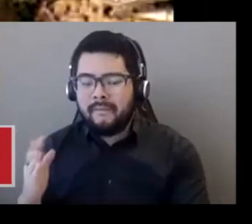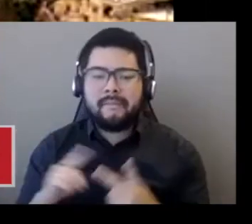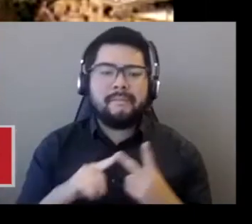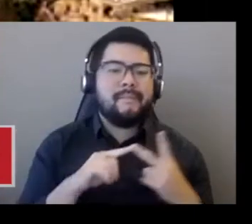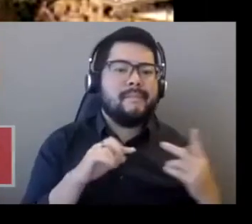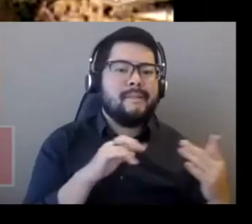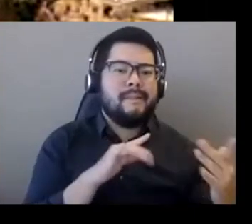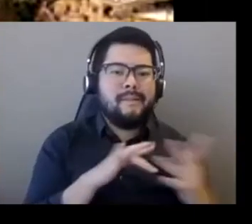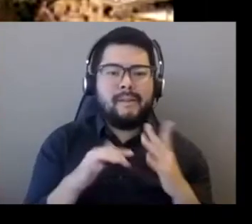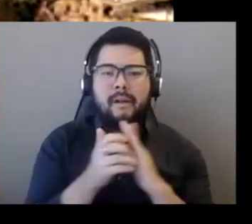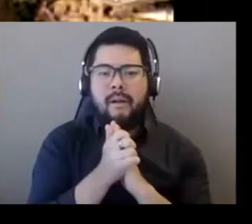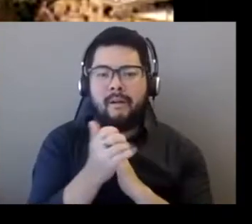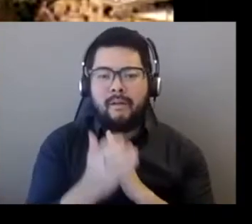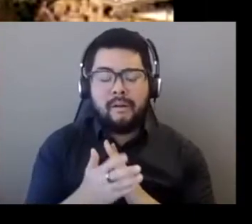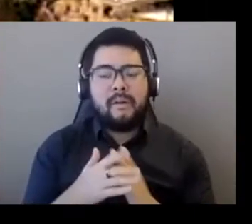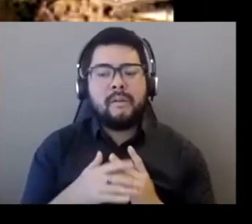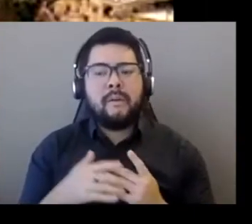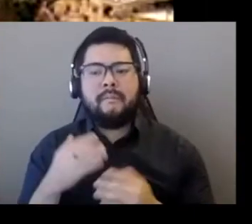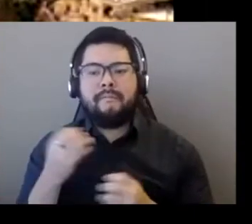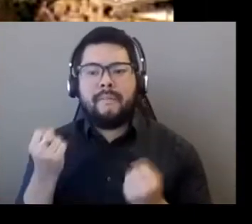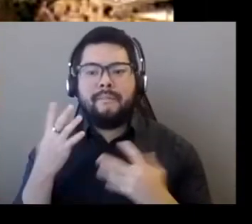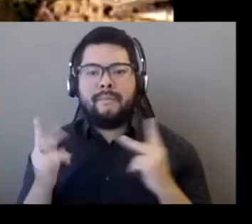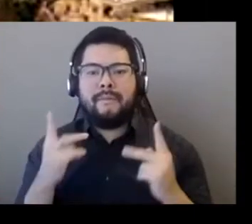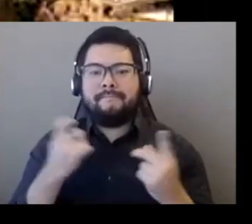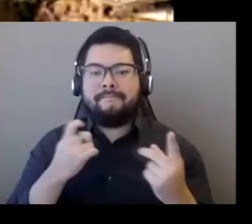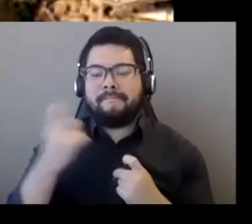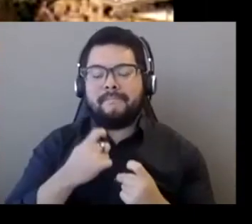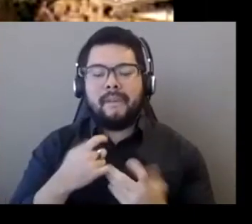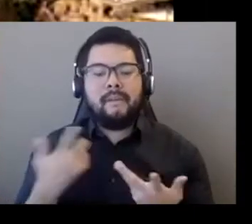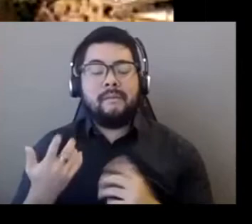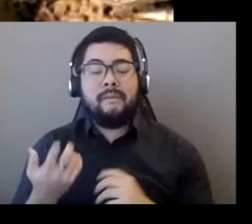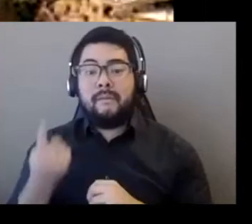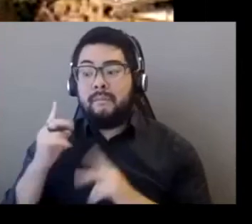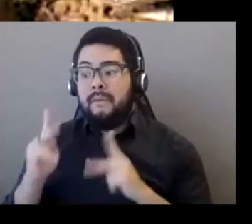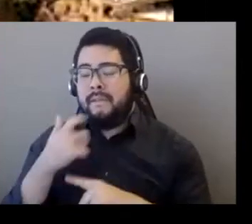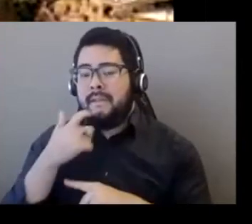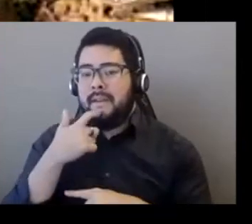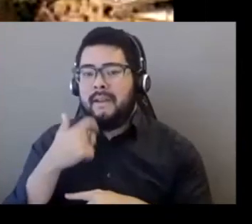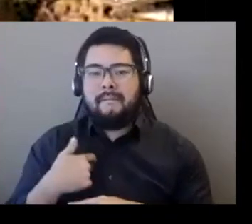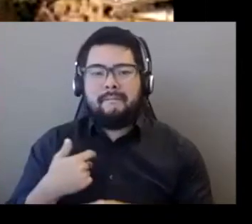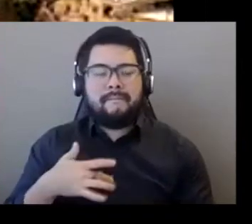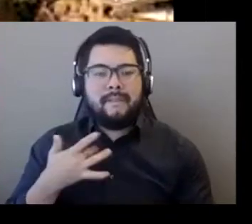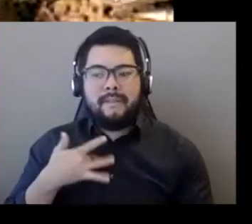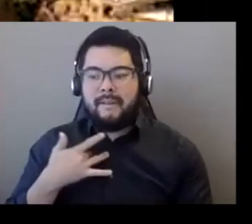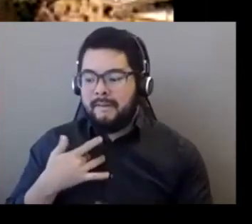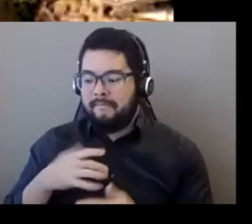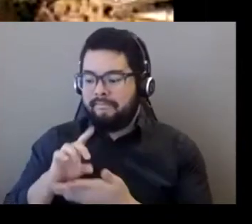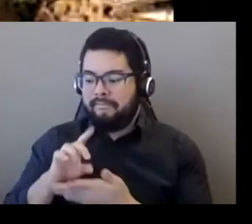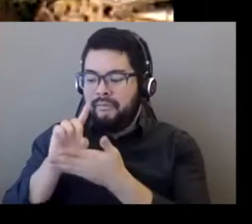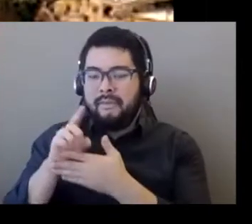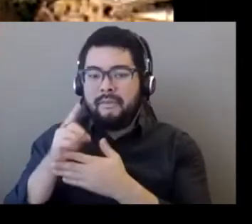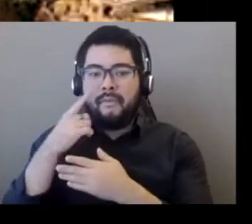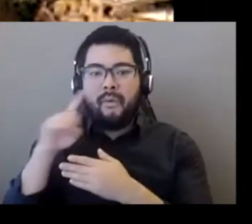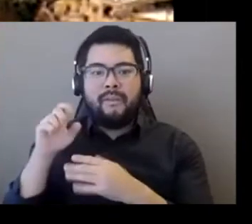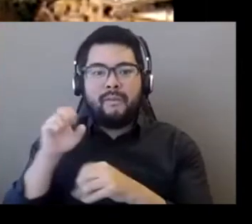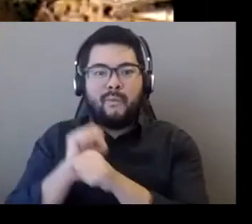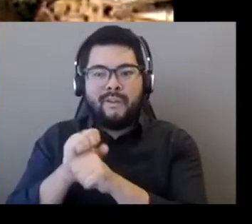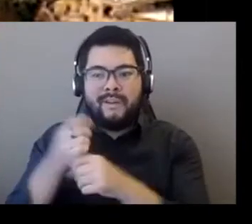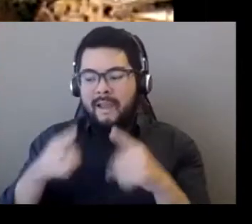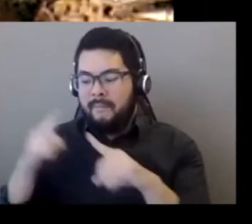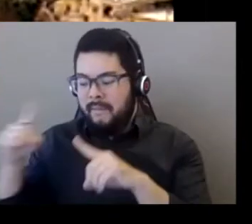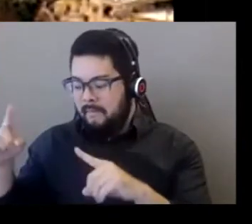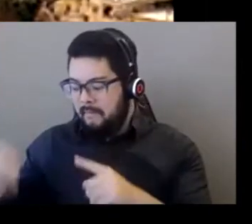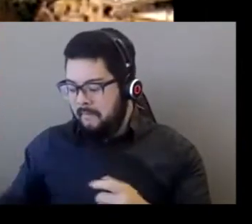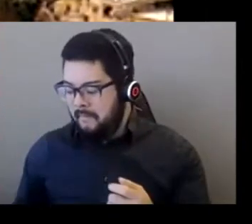Someone asks that, I feel it's a luxury to have an institute doing this work. how many of those can